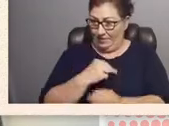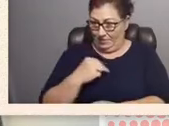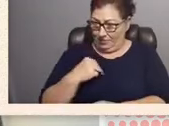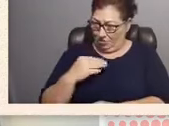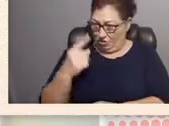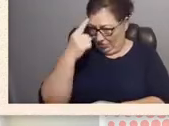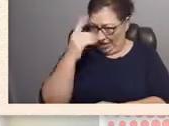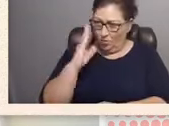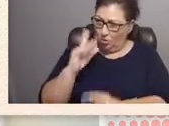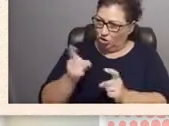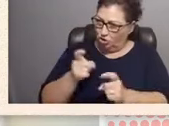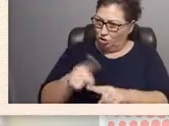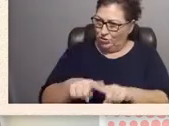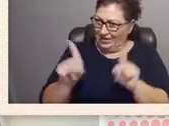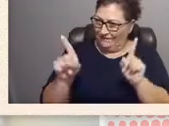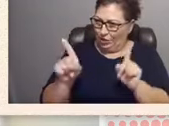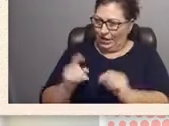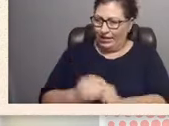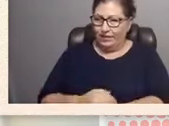differently?